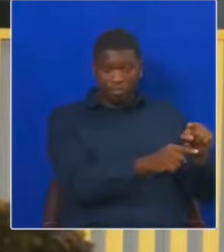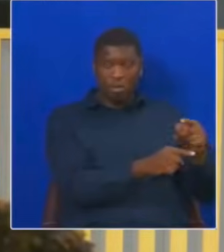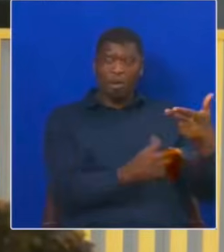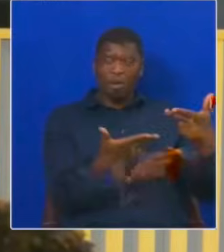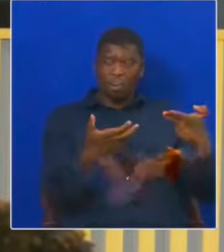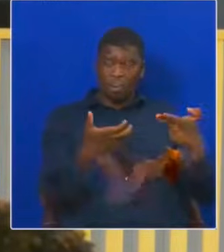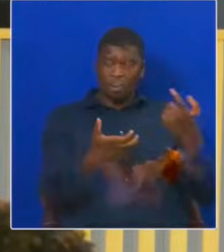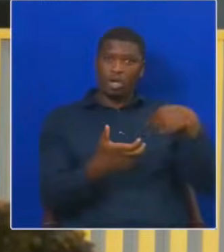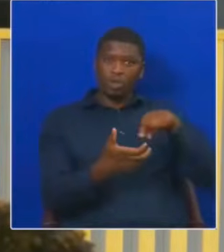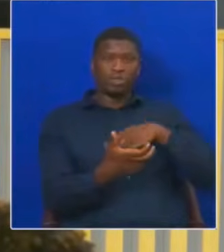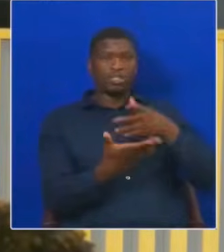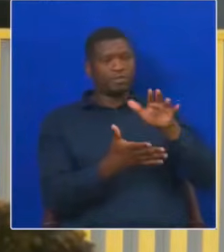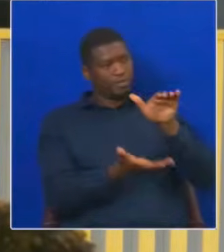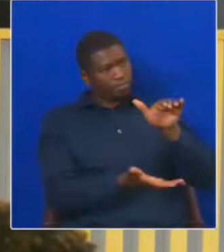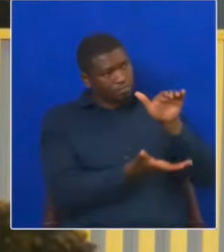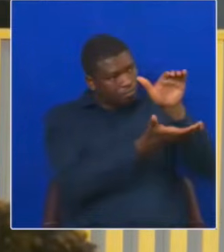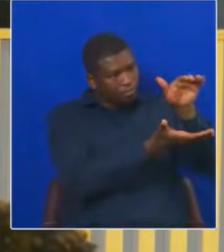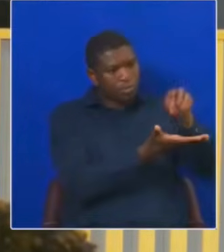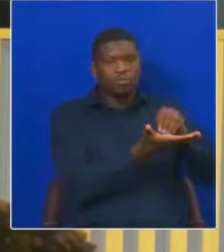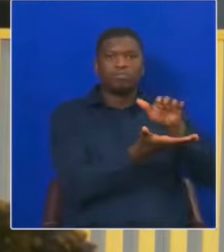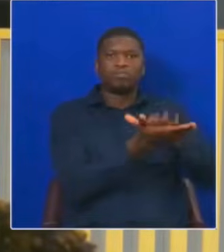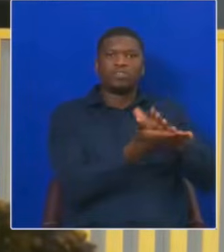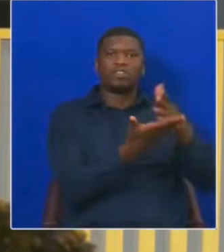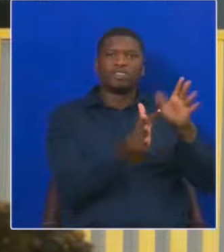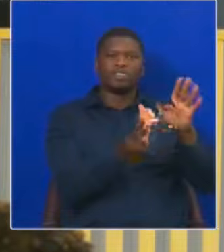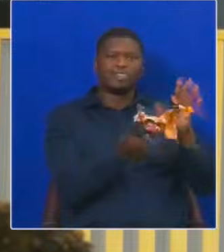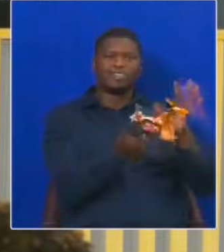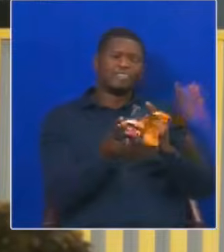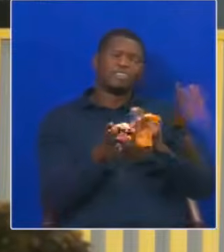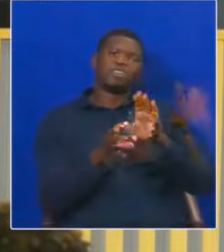Brooklyn SAPS 13 reference number